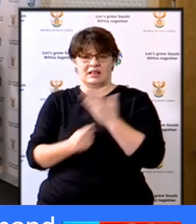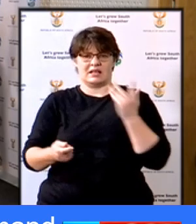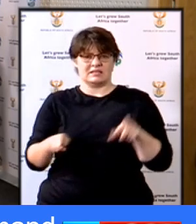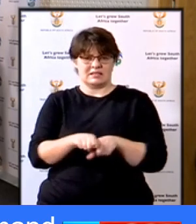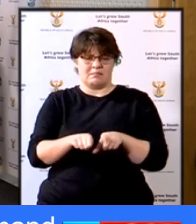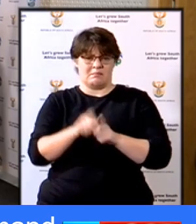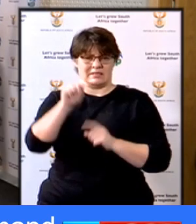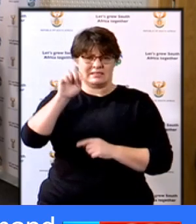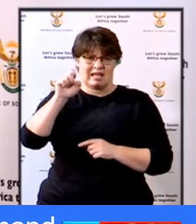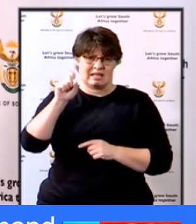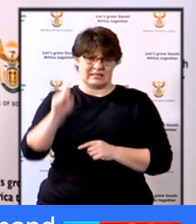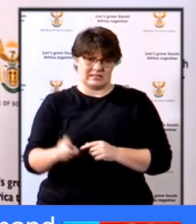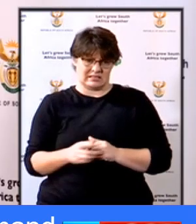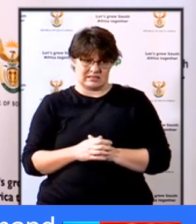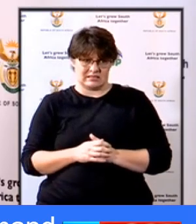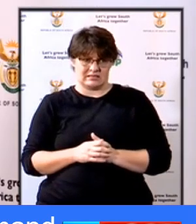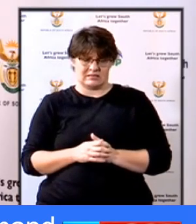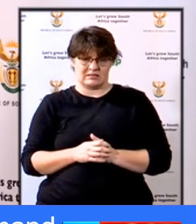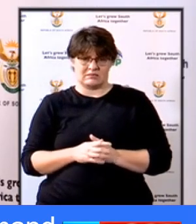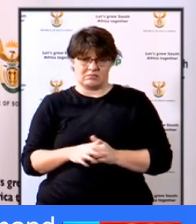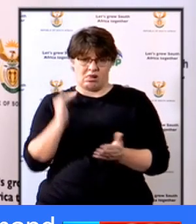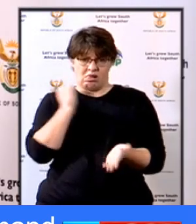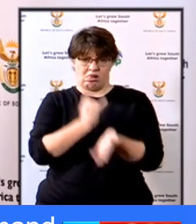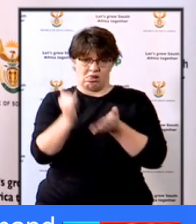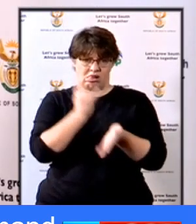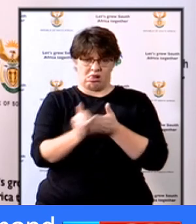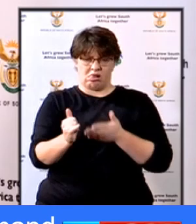Thank you. Sin or sin tax?